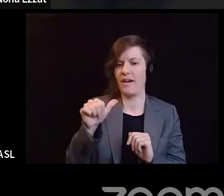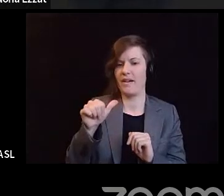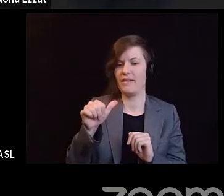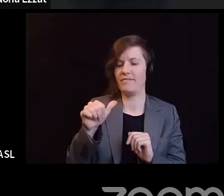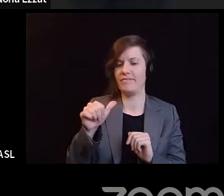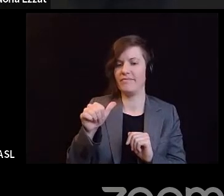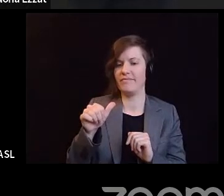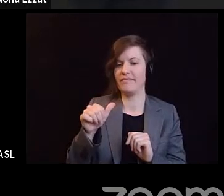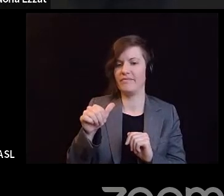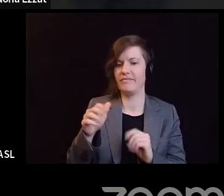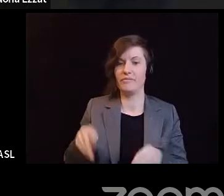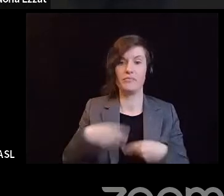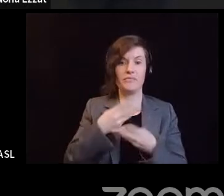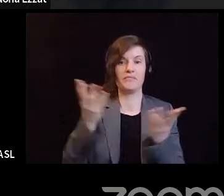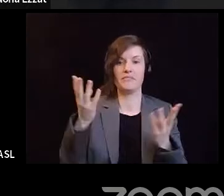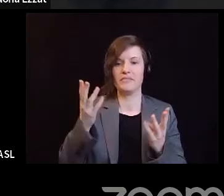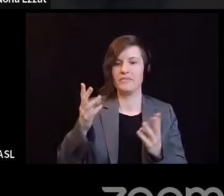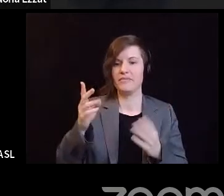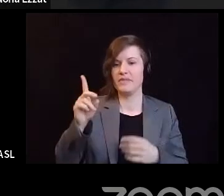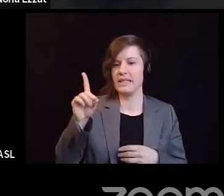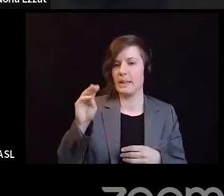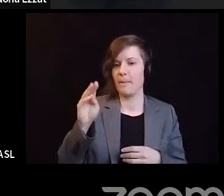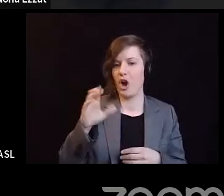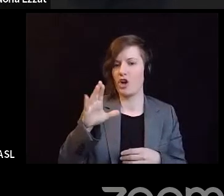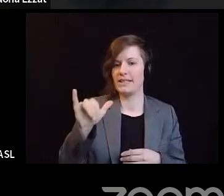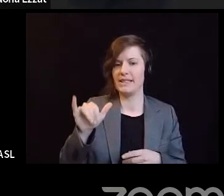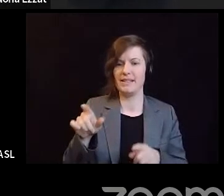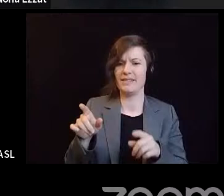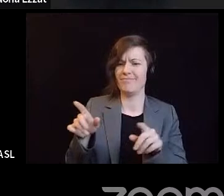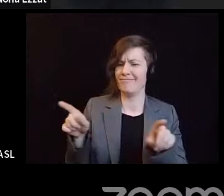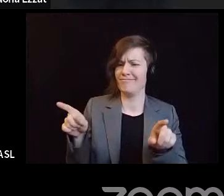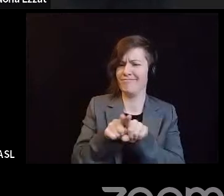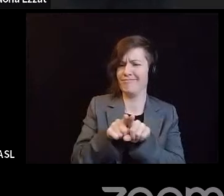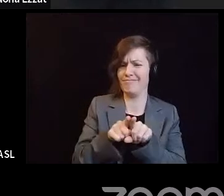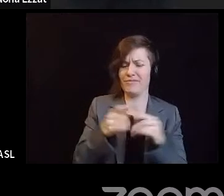been. So with, you know, that's my view.